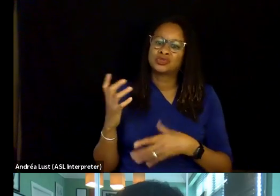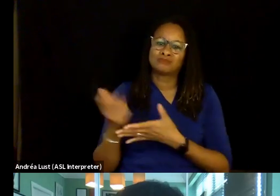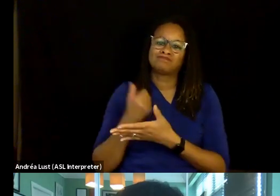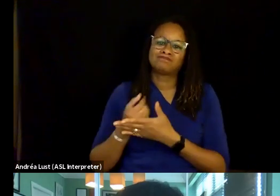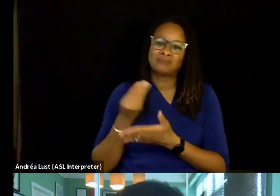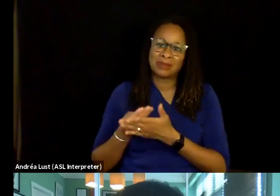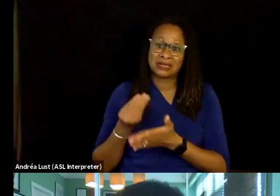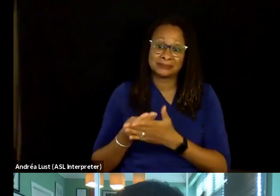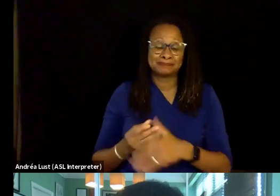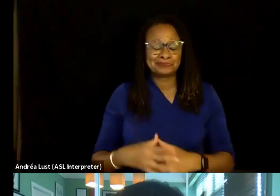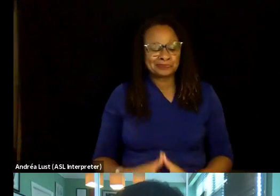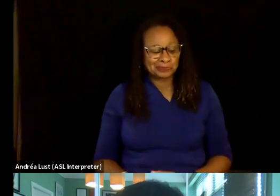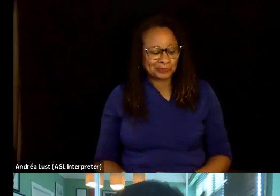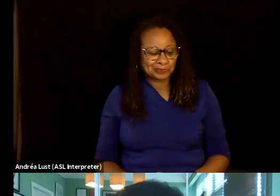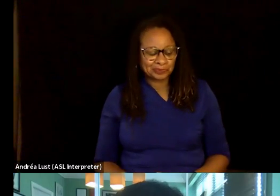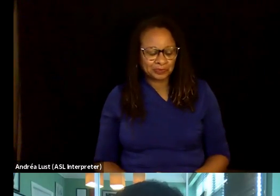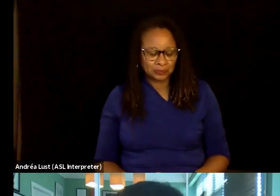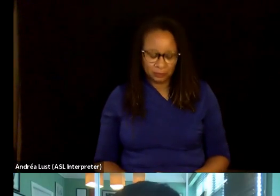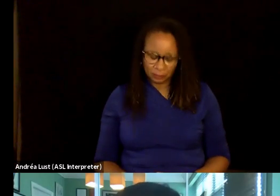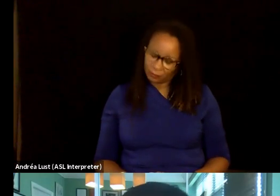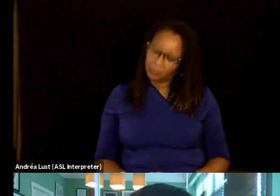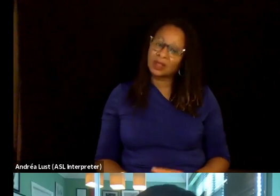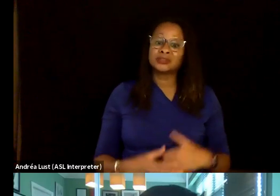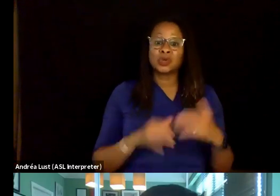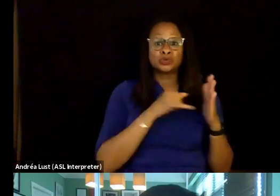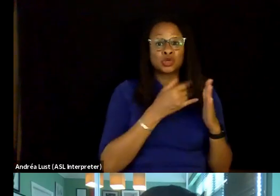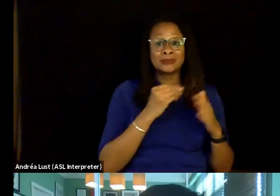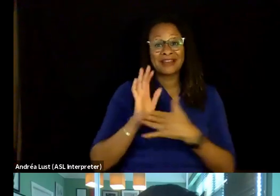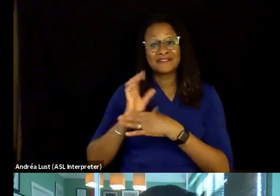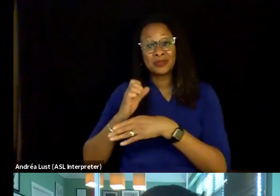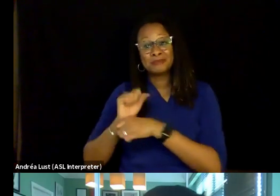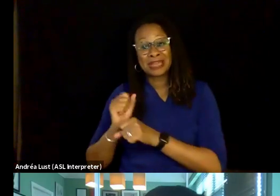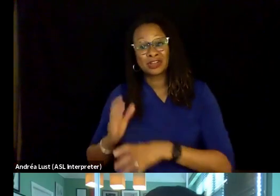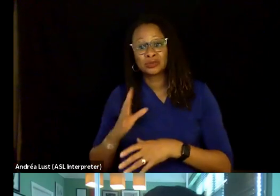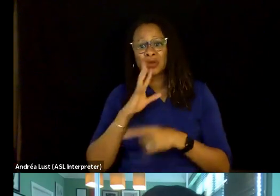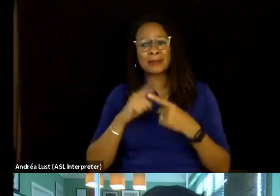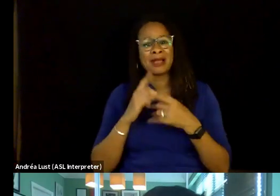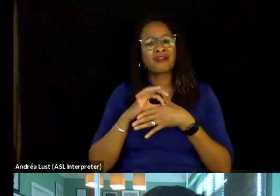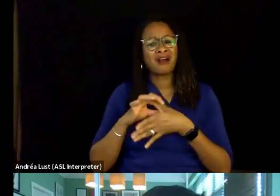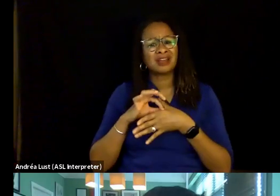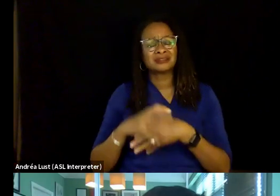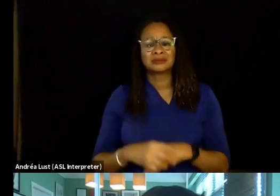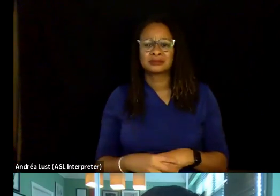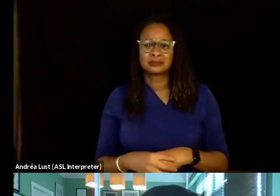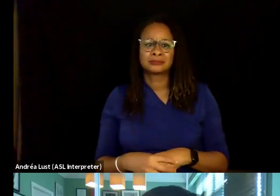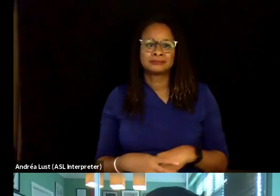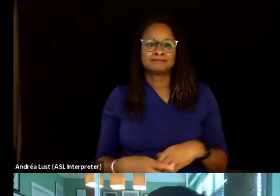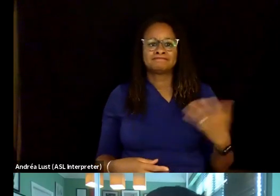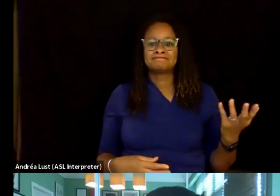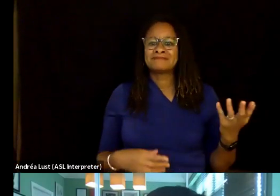difference between, I think, journalism and filmmakers in terms of content, right? I mean, she would always turn, so what she wanted to do, she would ask